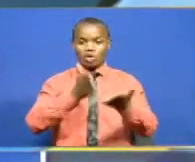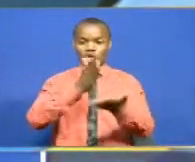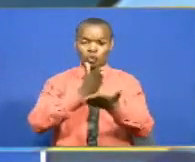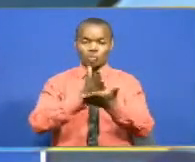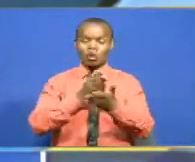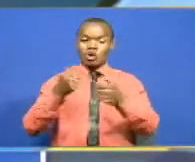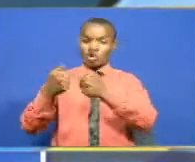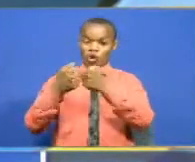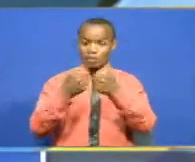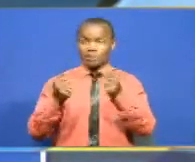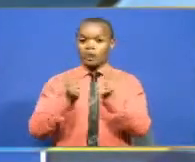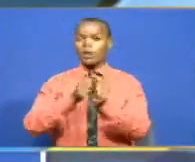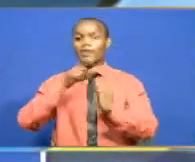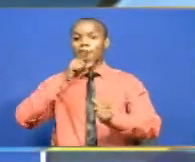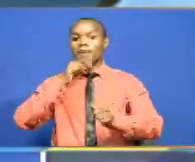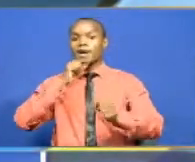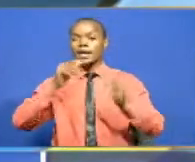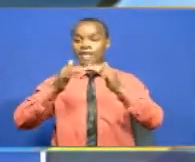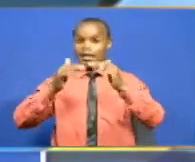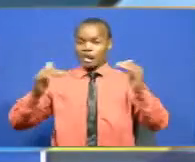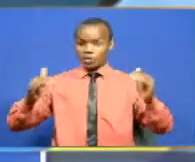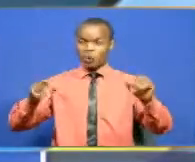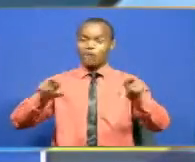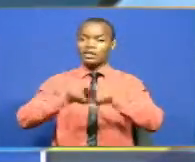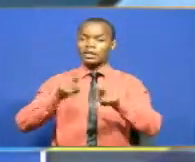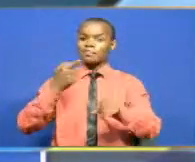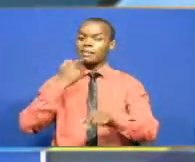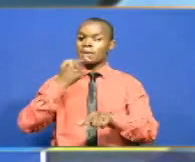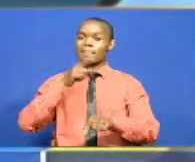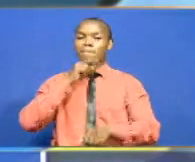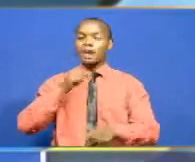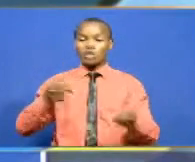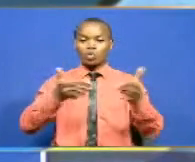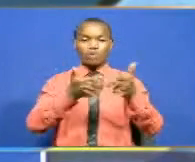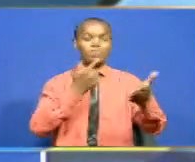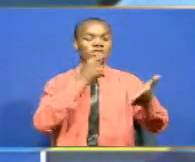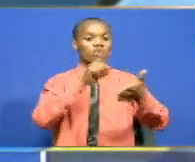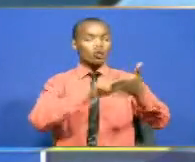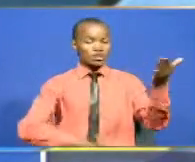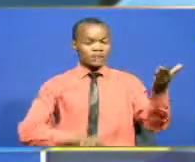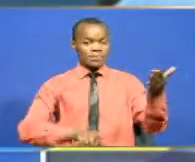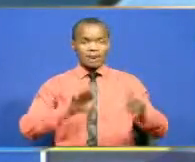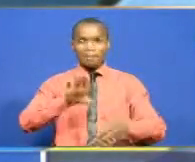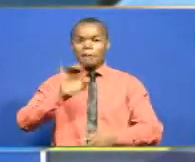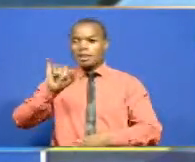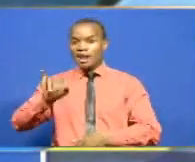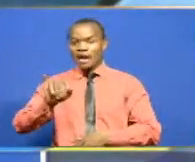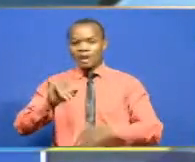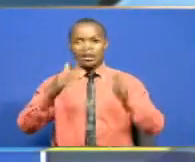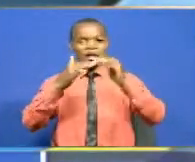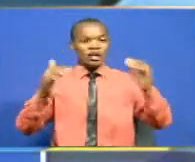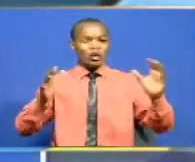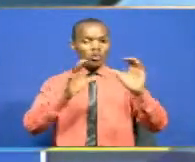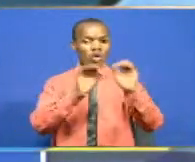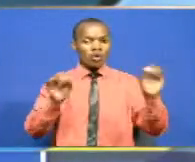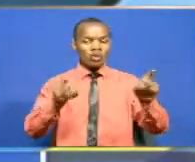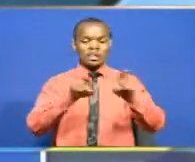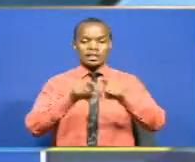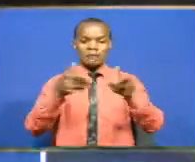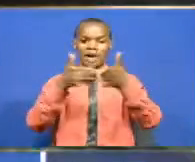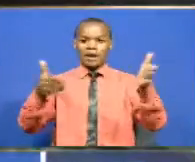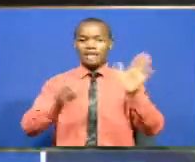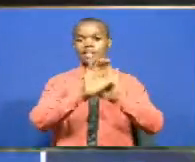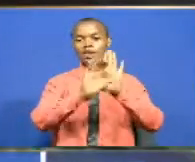on equal footing, warned that the move by BBI is unfair and dictatorial and against the spirit of the